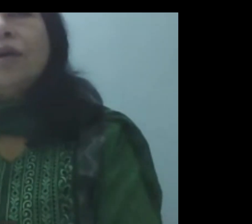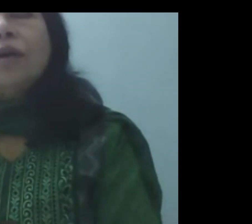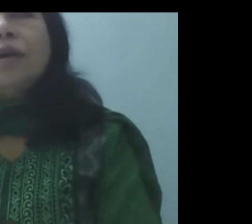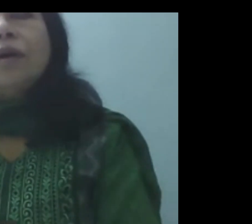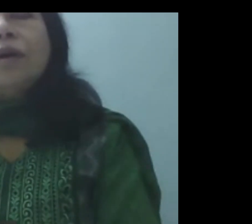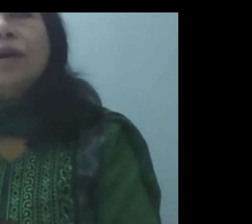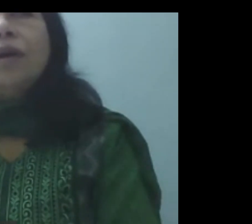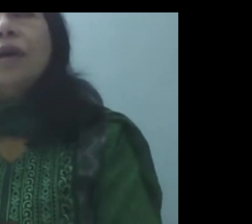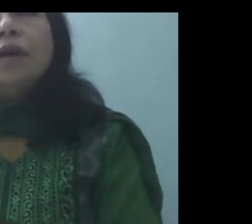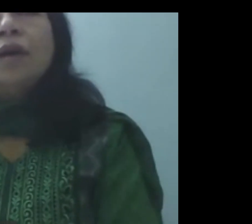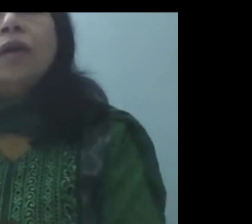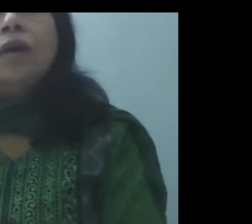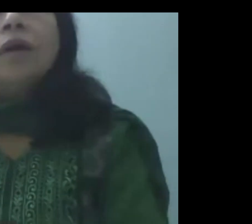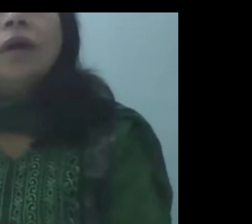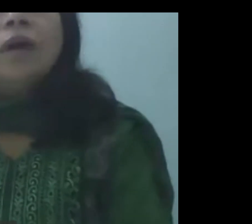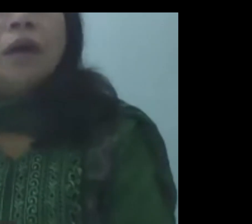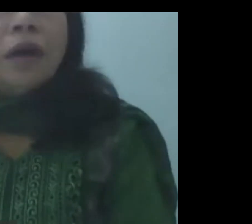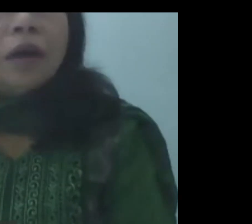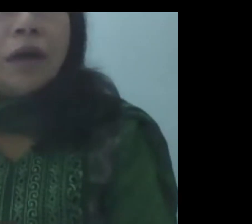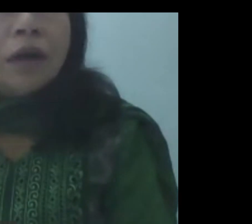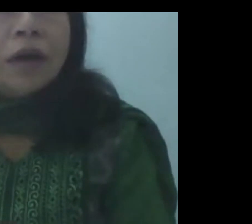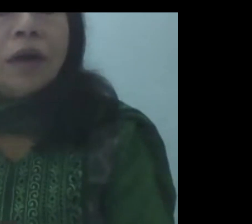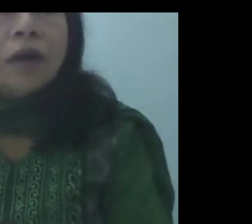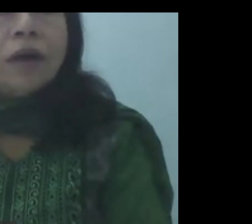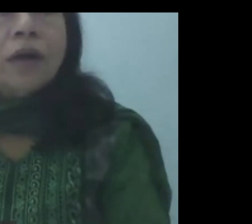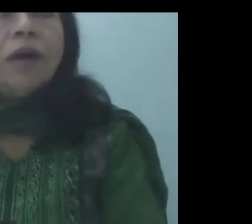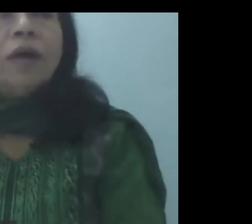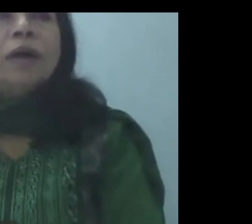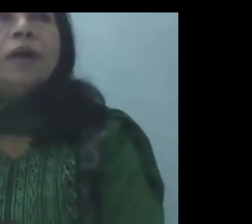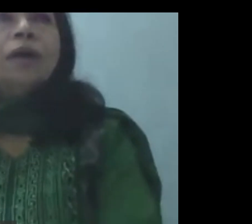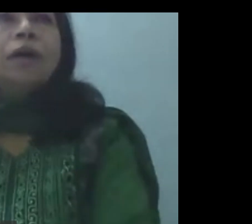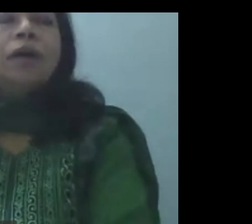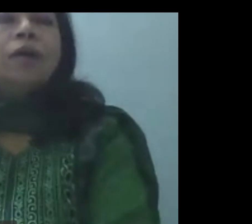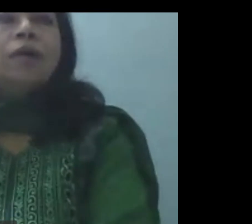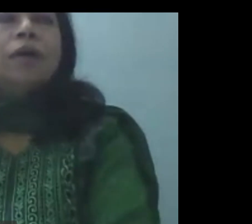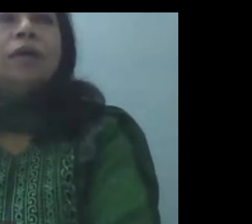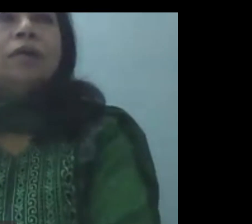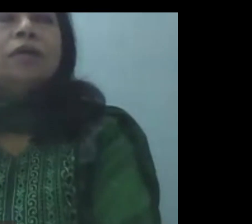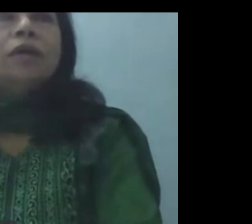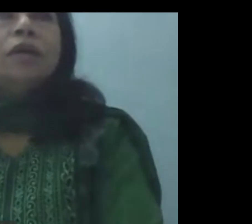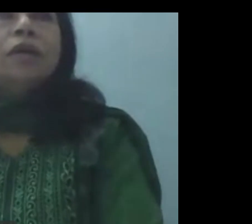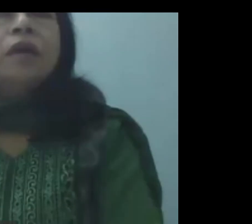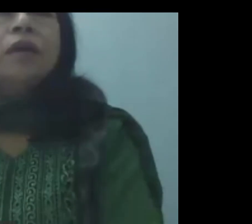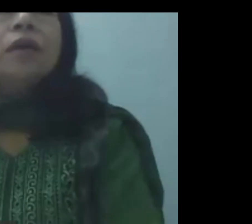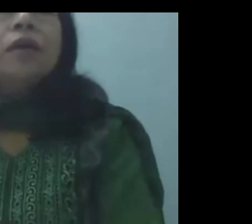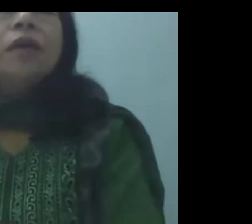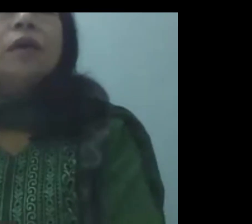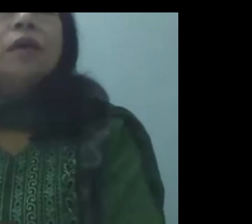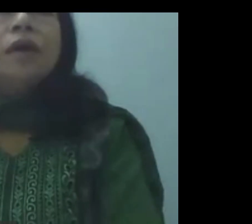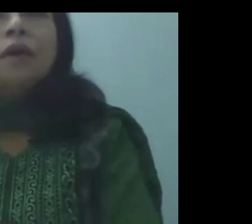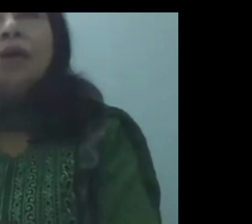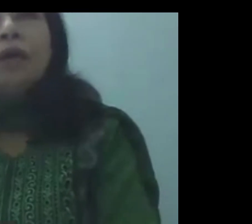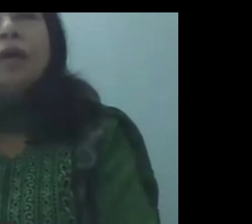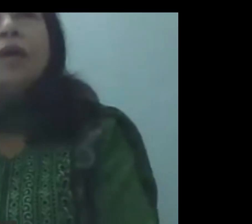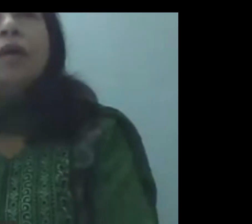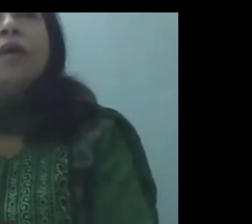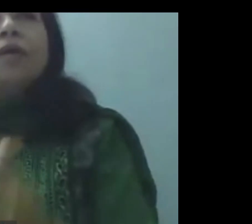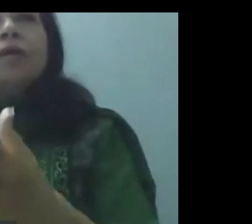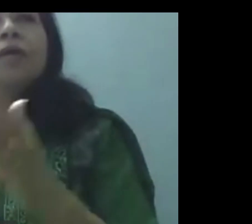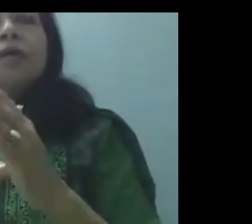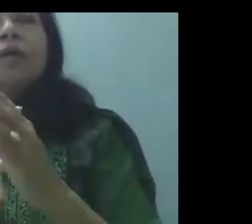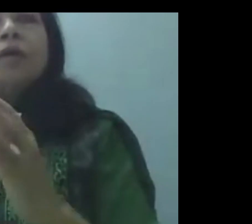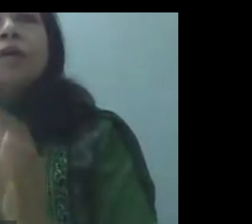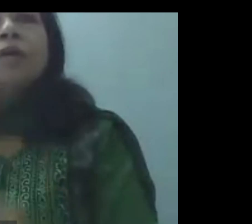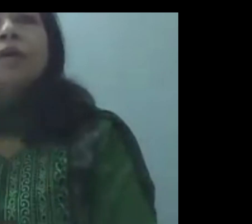by the way, to present my project, which is technology for people